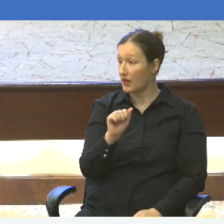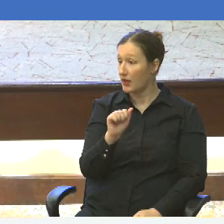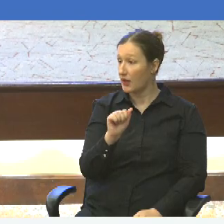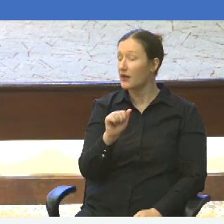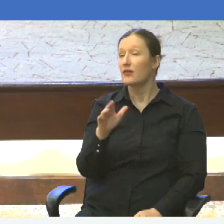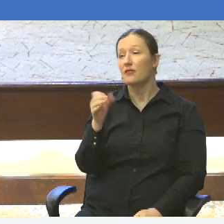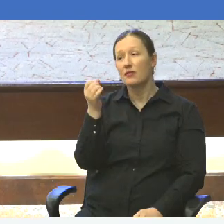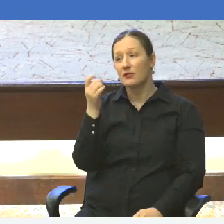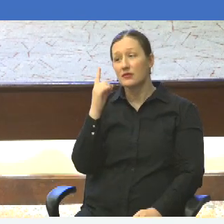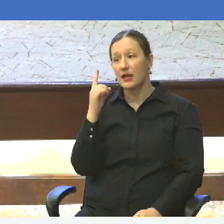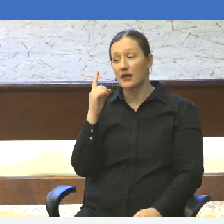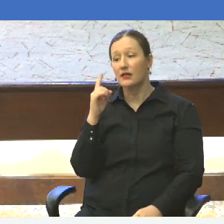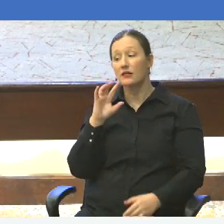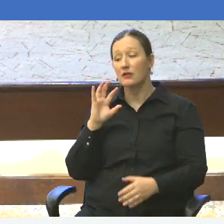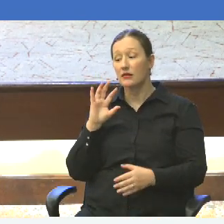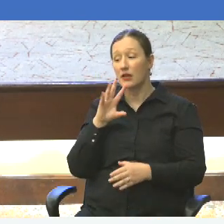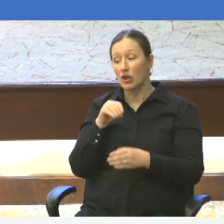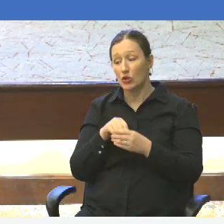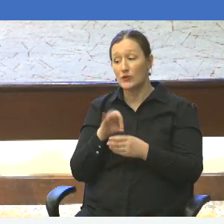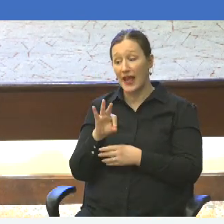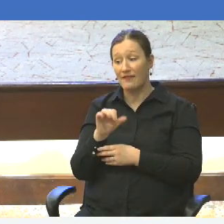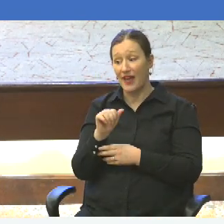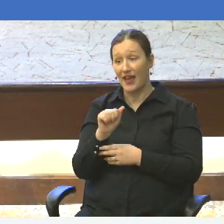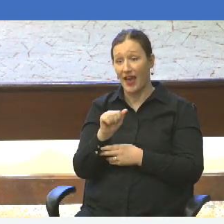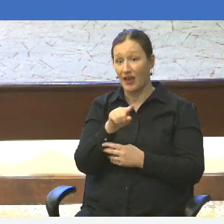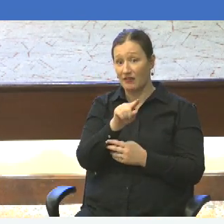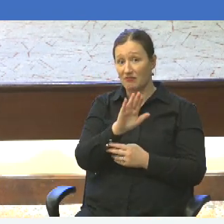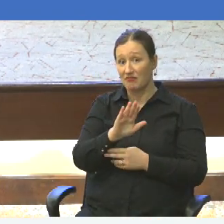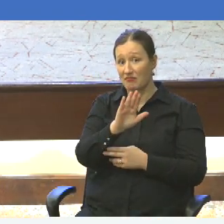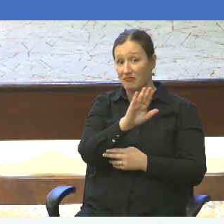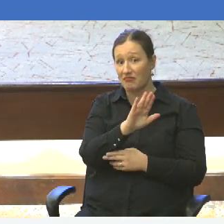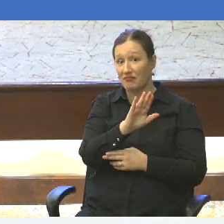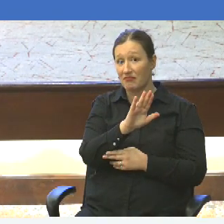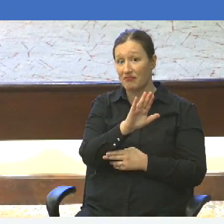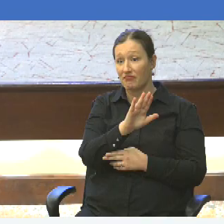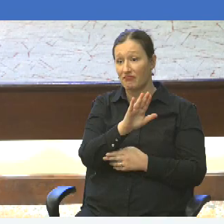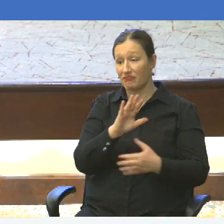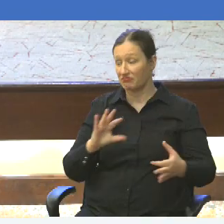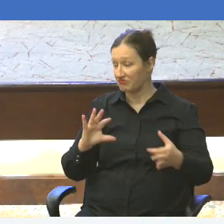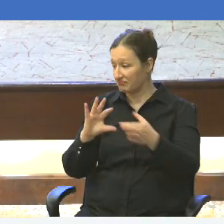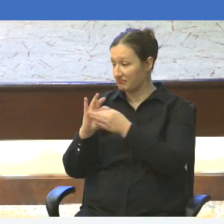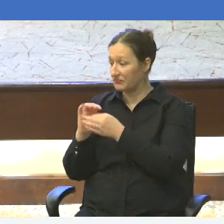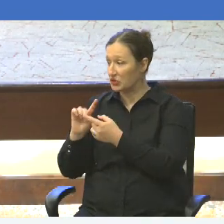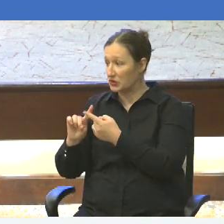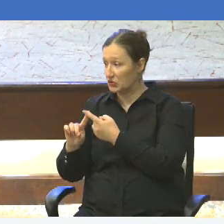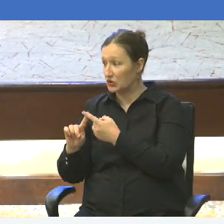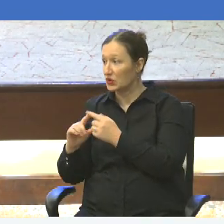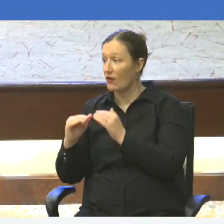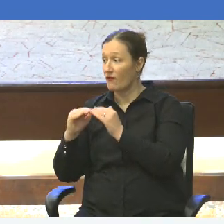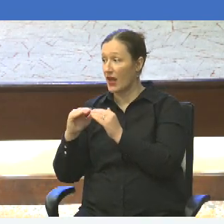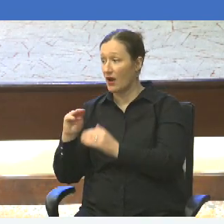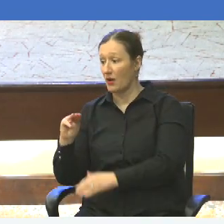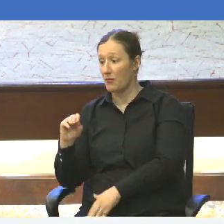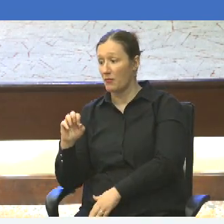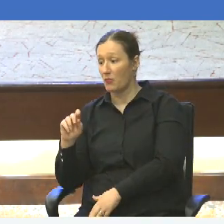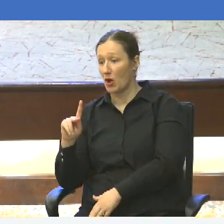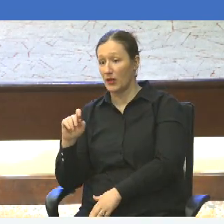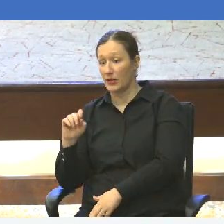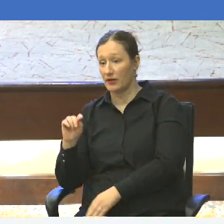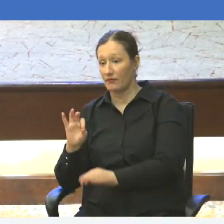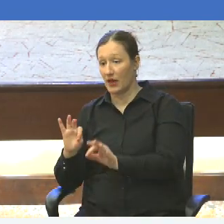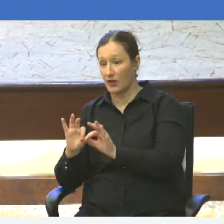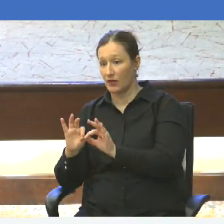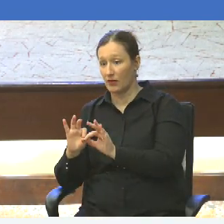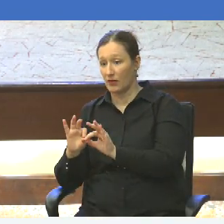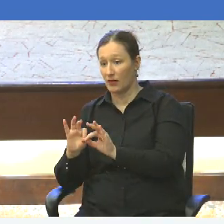the context of the FAA, because that's a pretty important. Yes. So will you walk us down that and give us some perspective? Absolutely. To start off